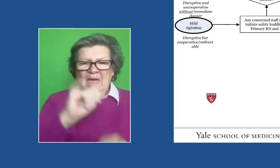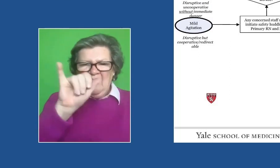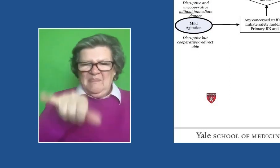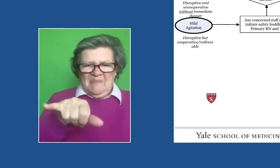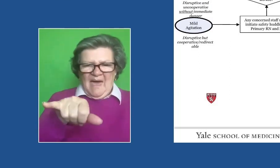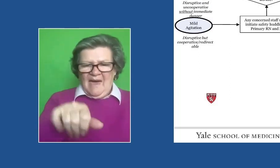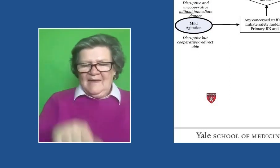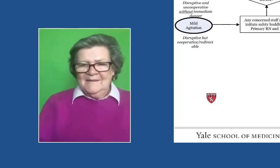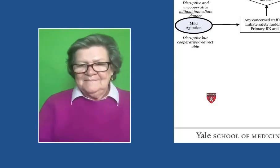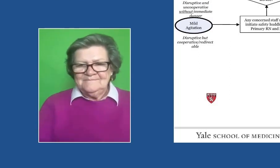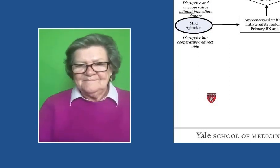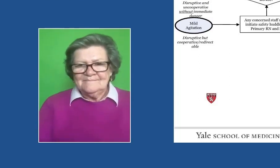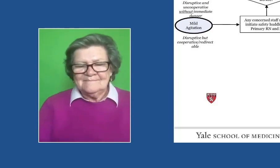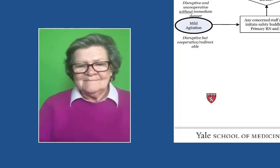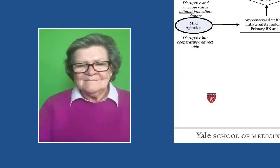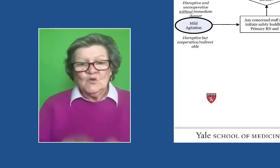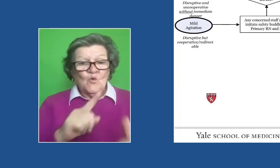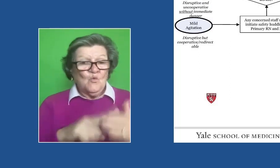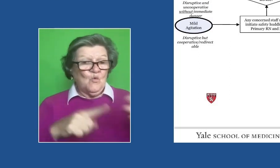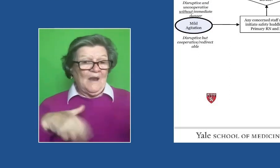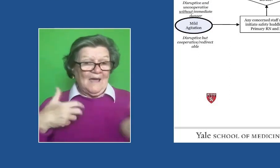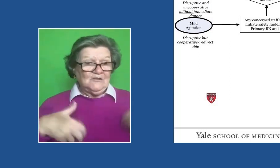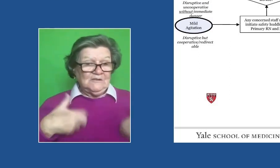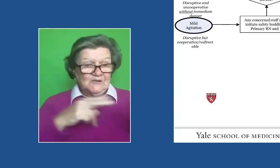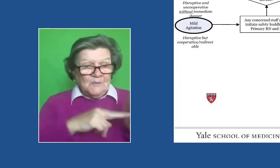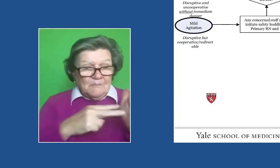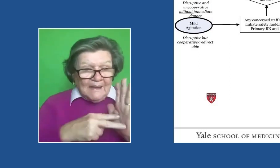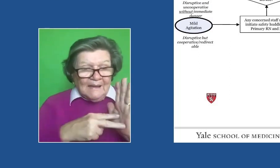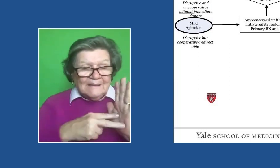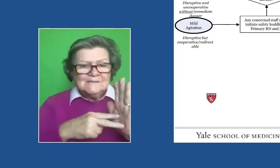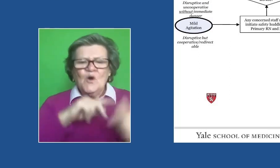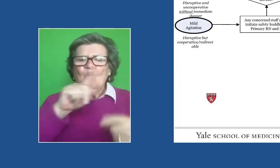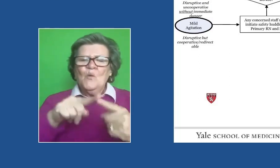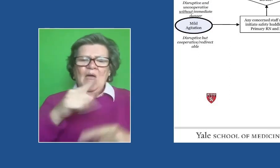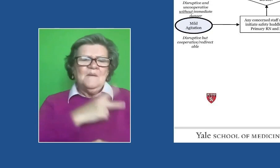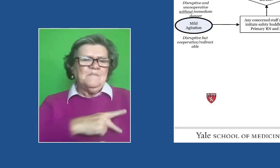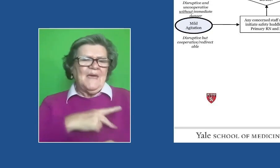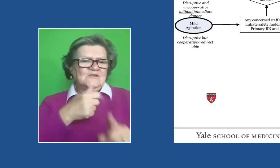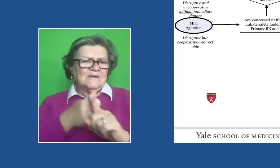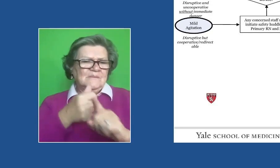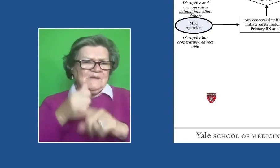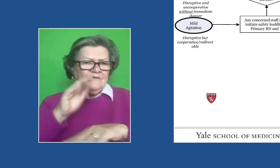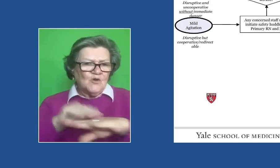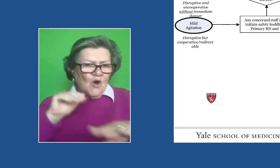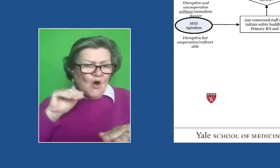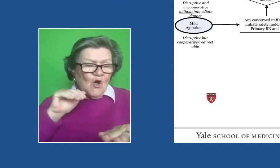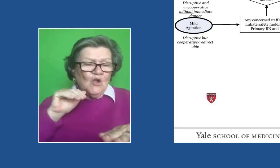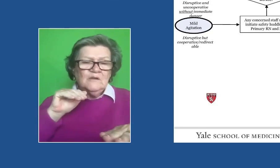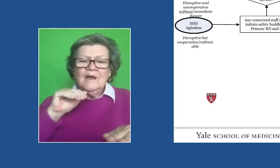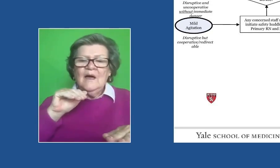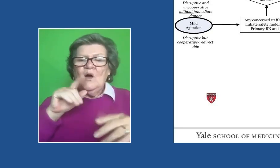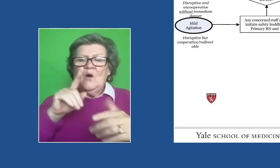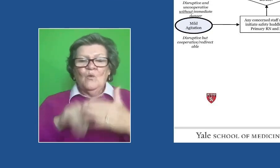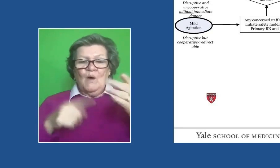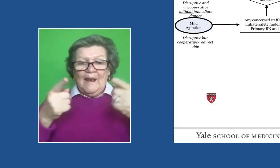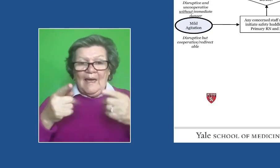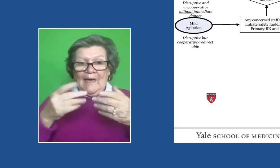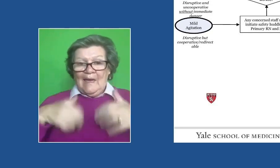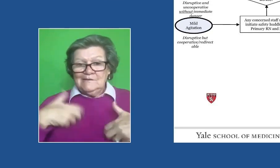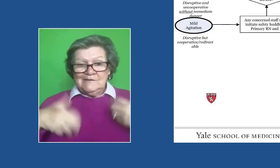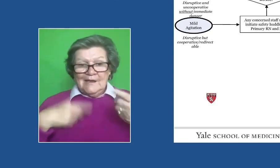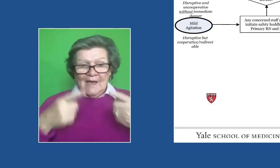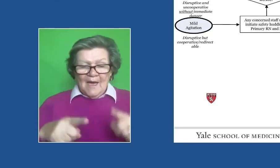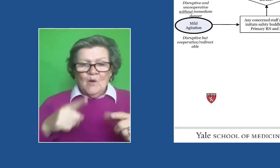written protocols around what agitation is and when patients are called and what we do when agitation happens, so that we're doing it in a systematic